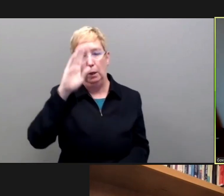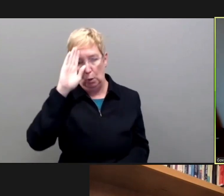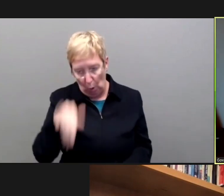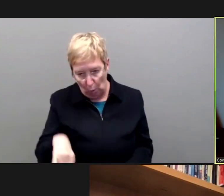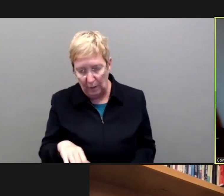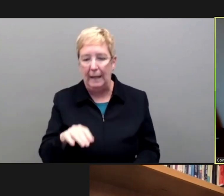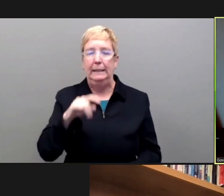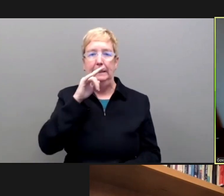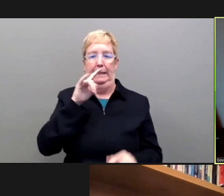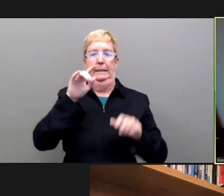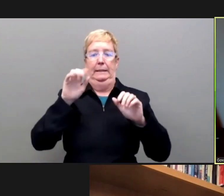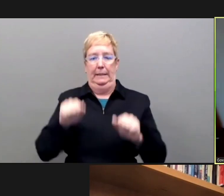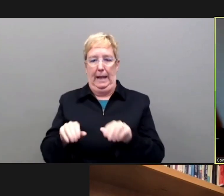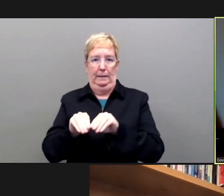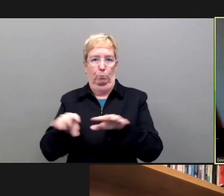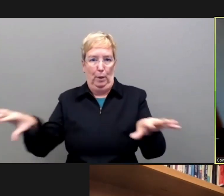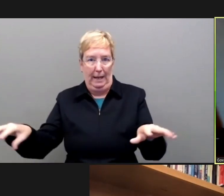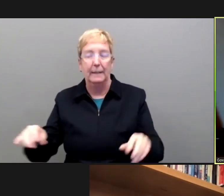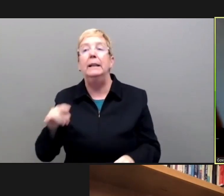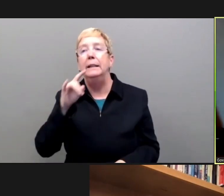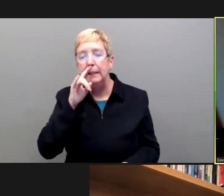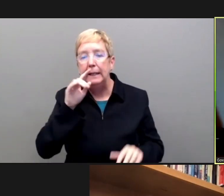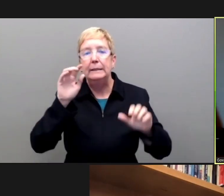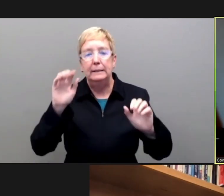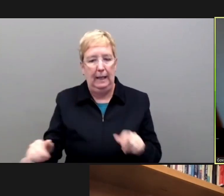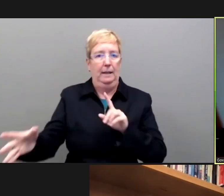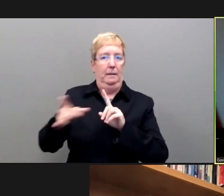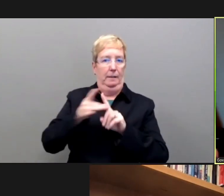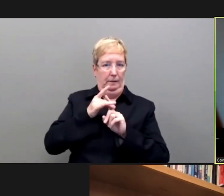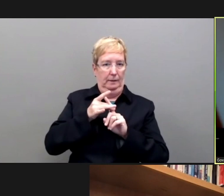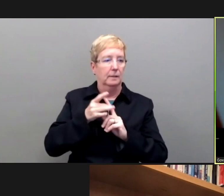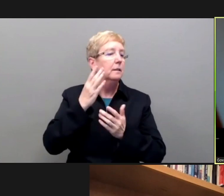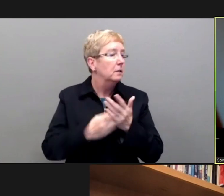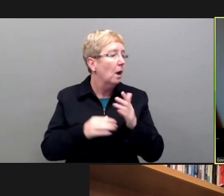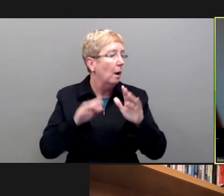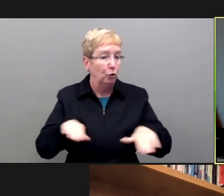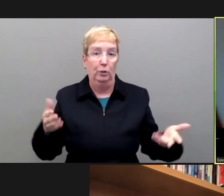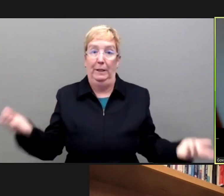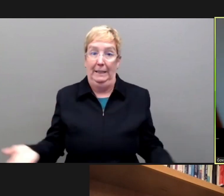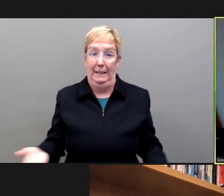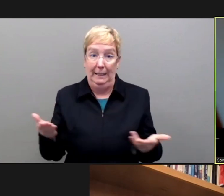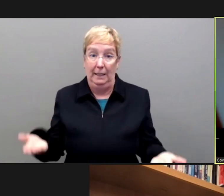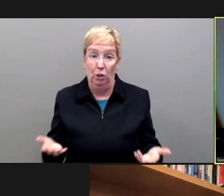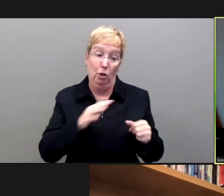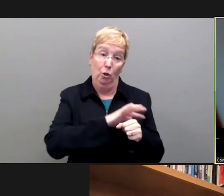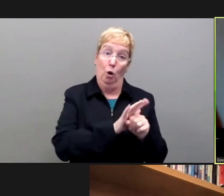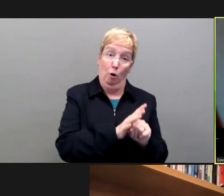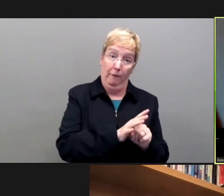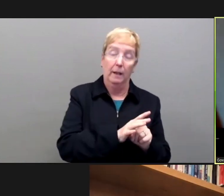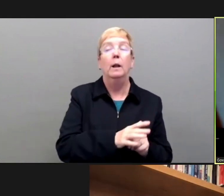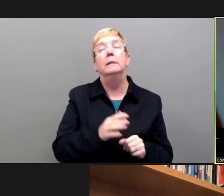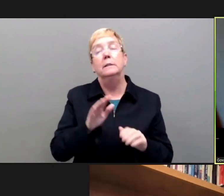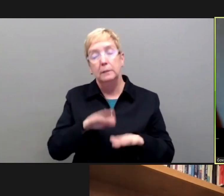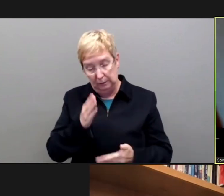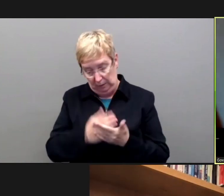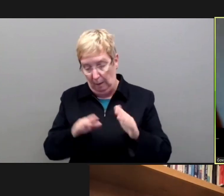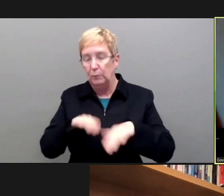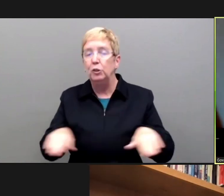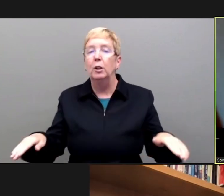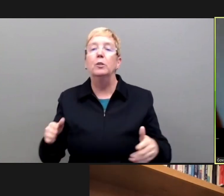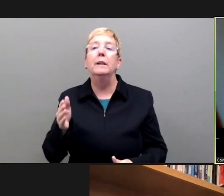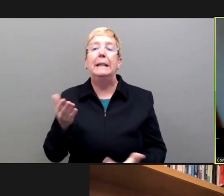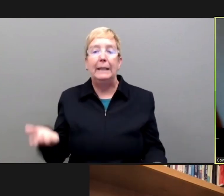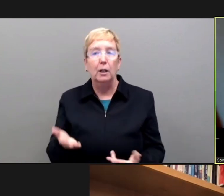COVID, and there are kids in New Mexico that have had COVID or unfortunately will get COVID, and we know that they're not